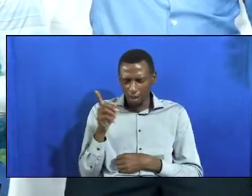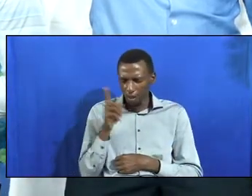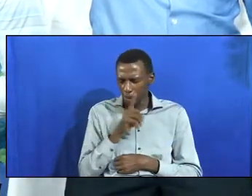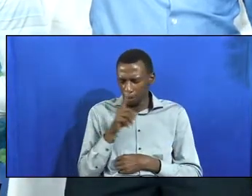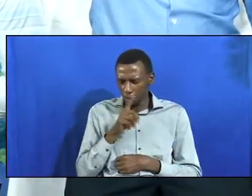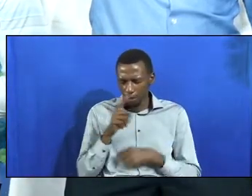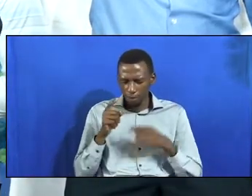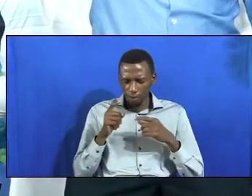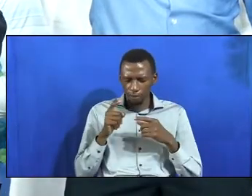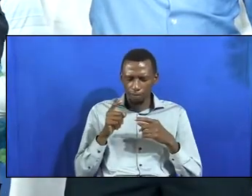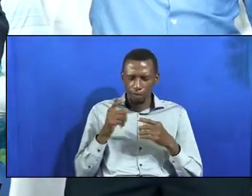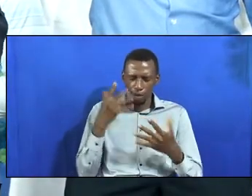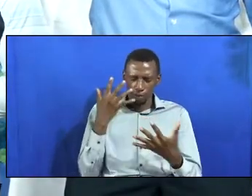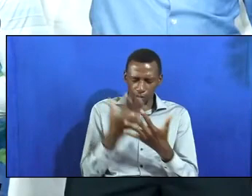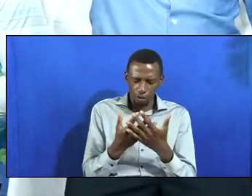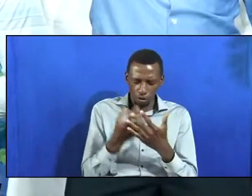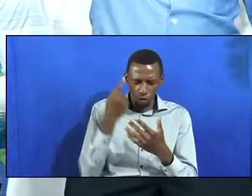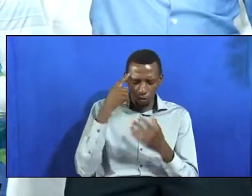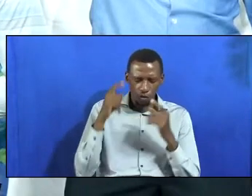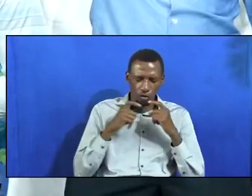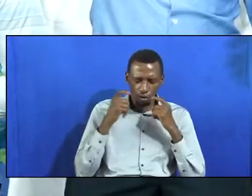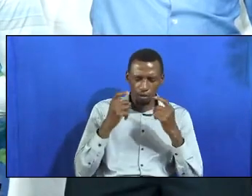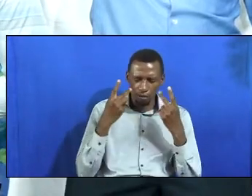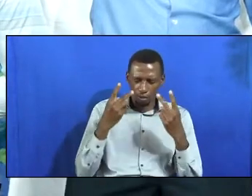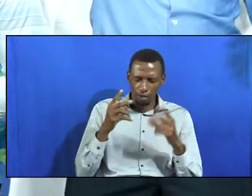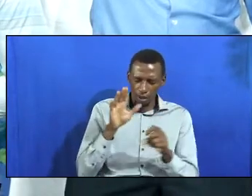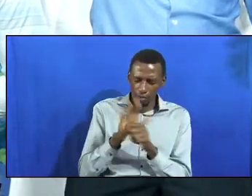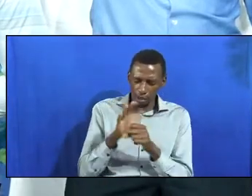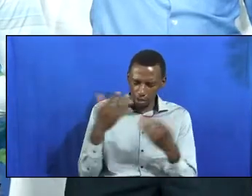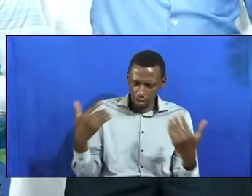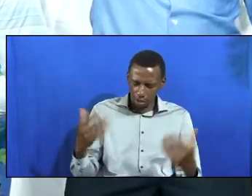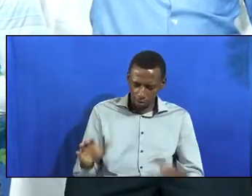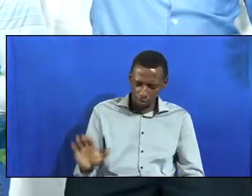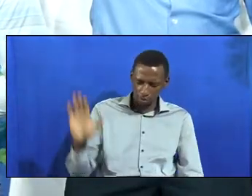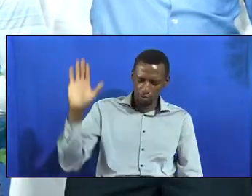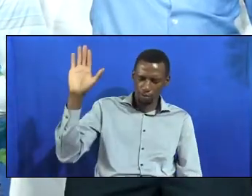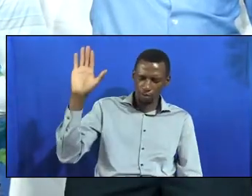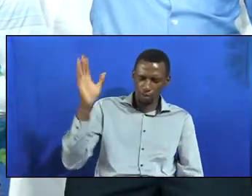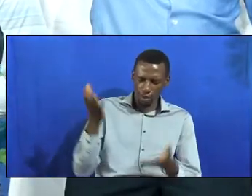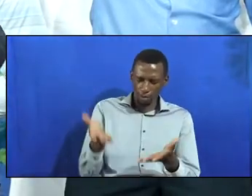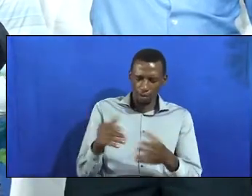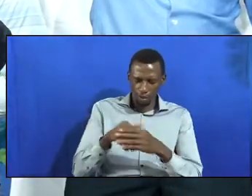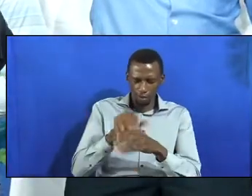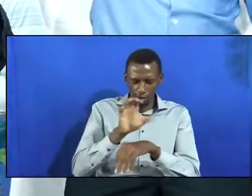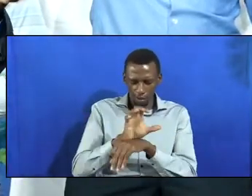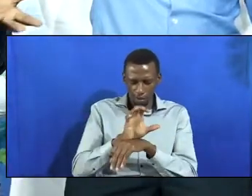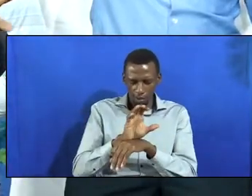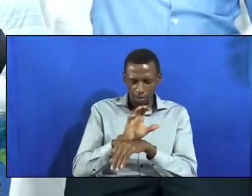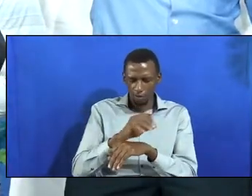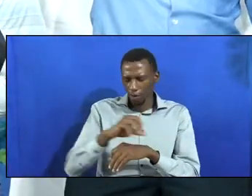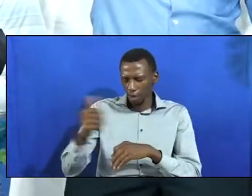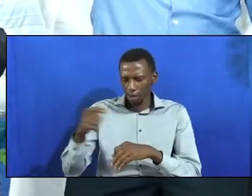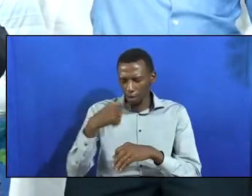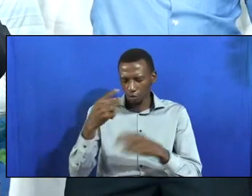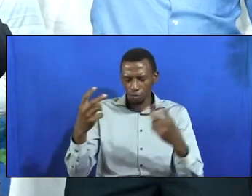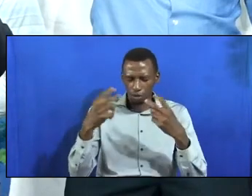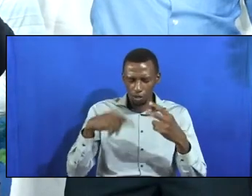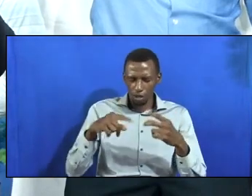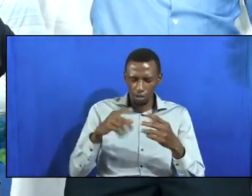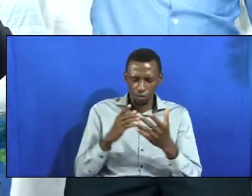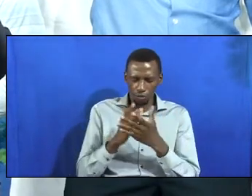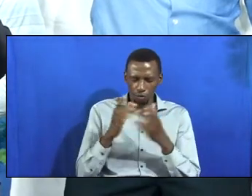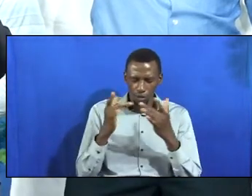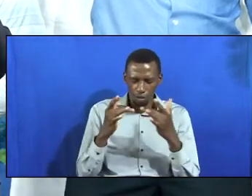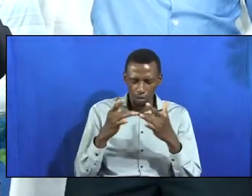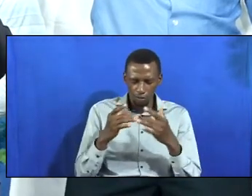As many hands as have been raised up in the church here, online viewers, deliver us from lying, deliver